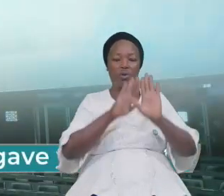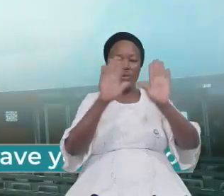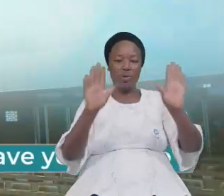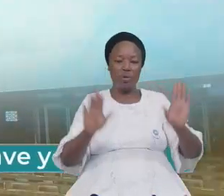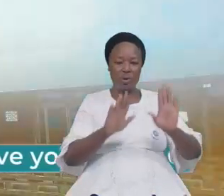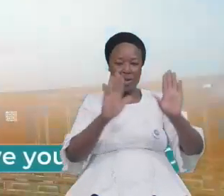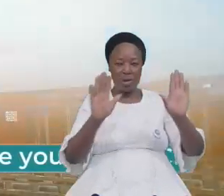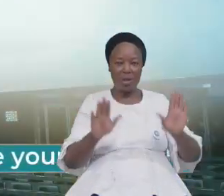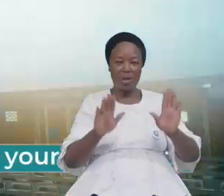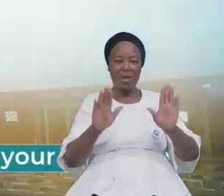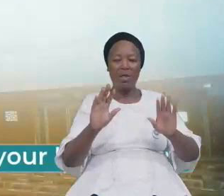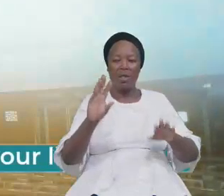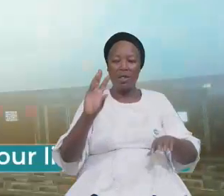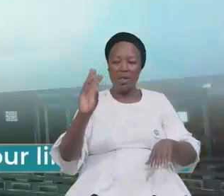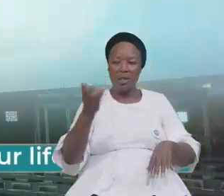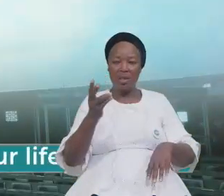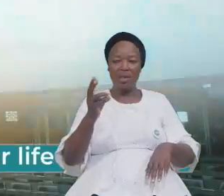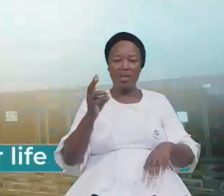6th